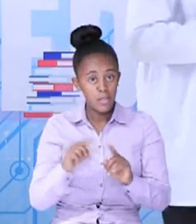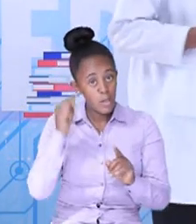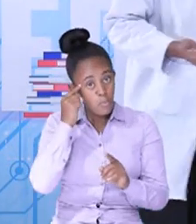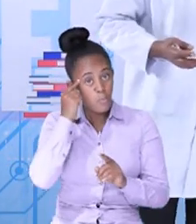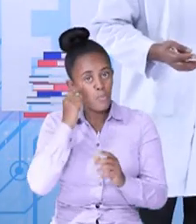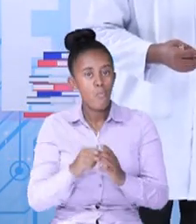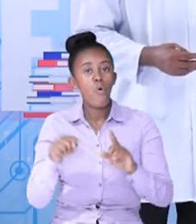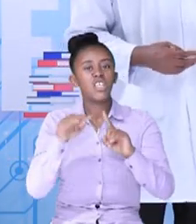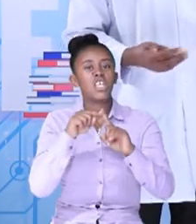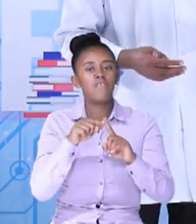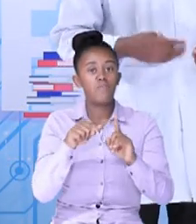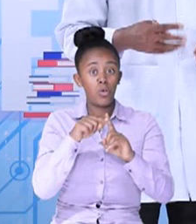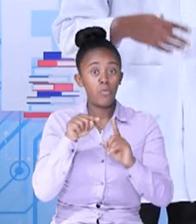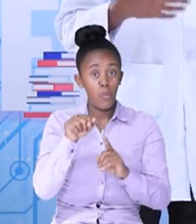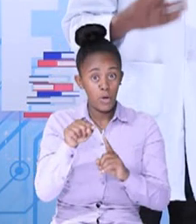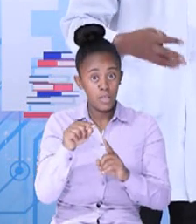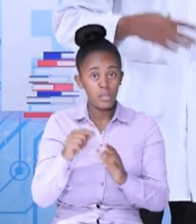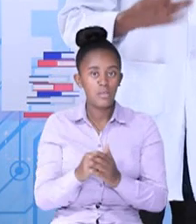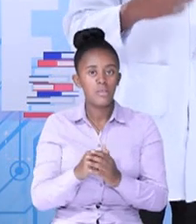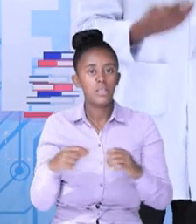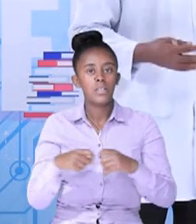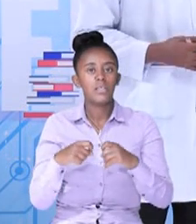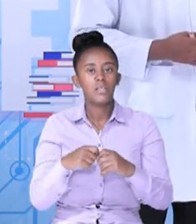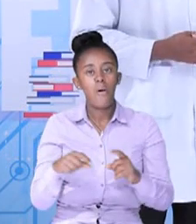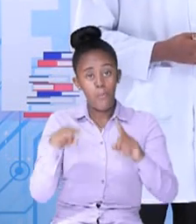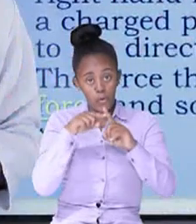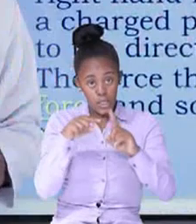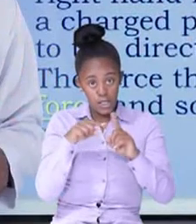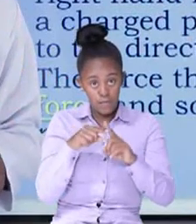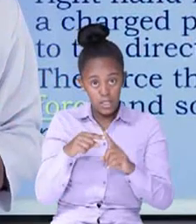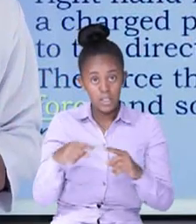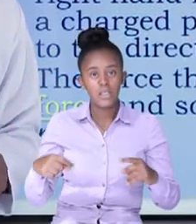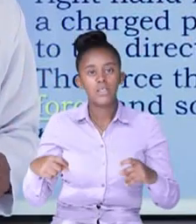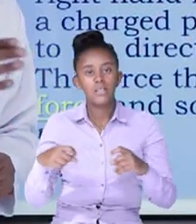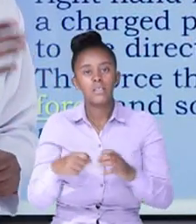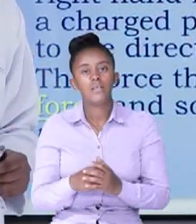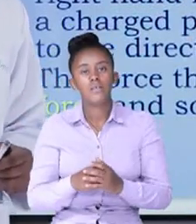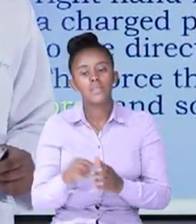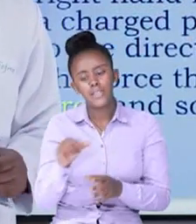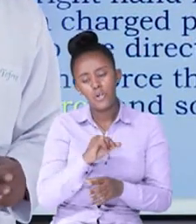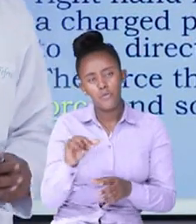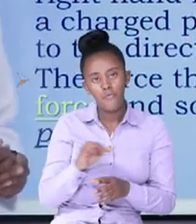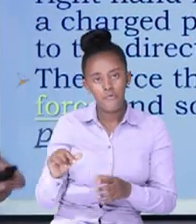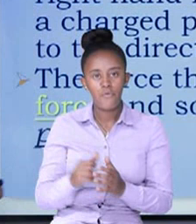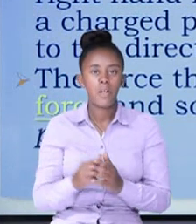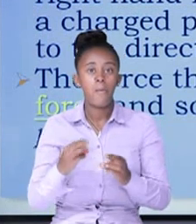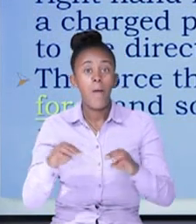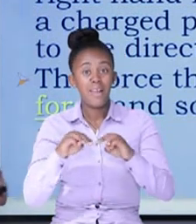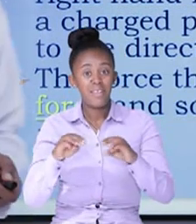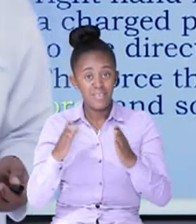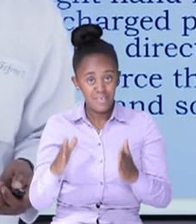a positive point charged particle, as obvious. Let's try to take a positively charged particle, moves in a uniform magnetic field.